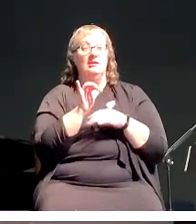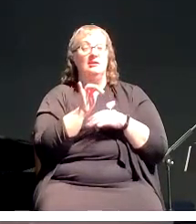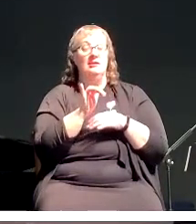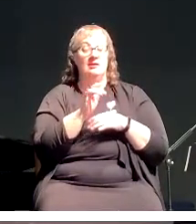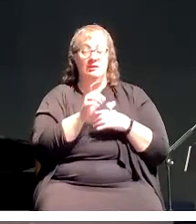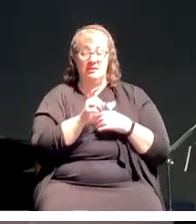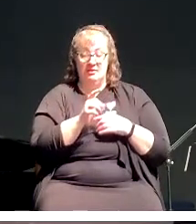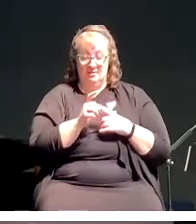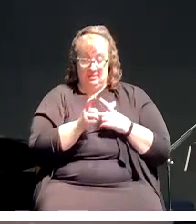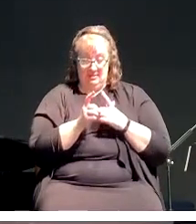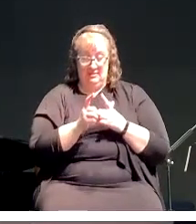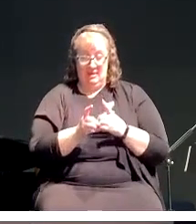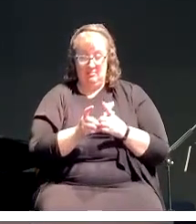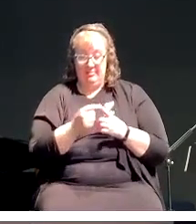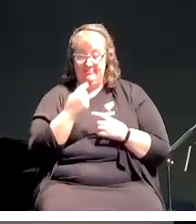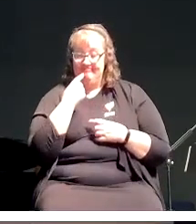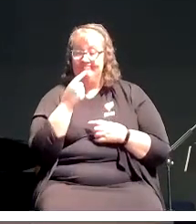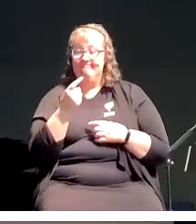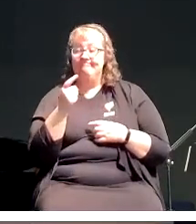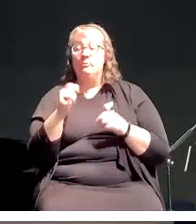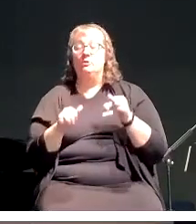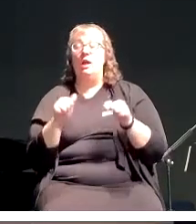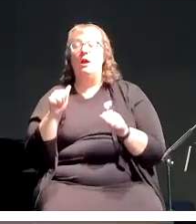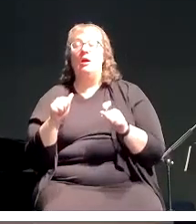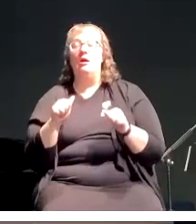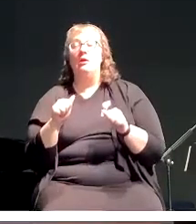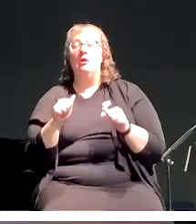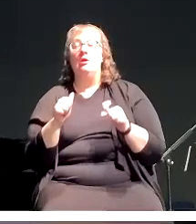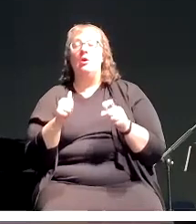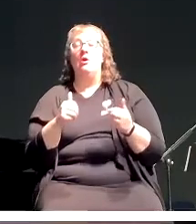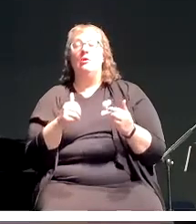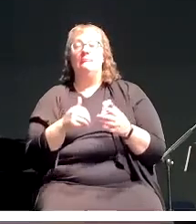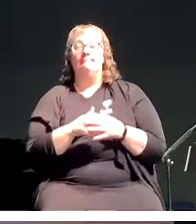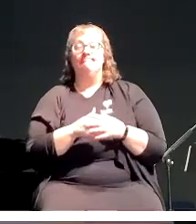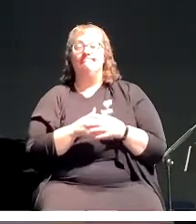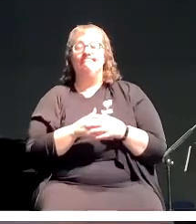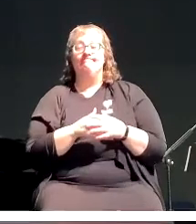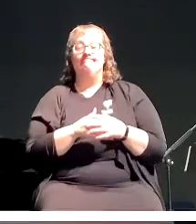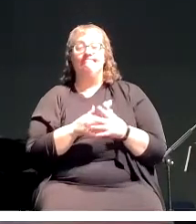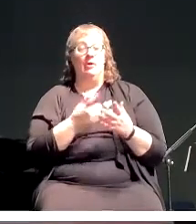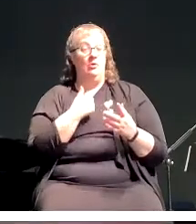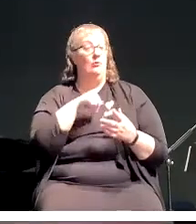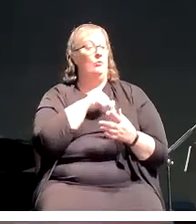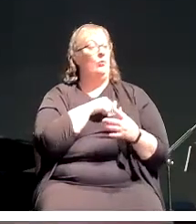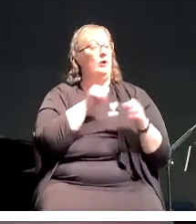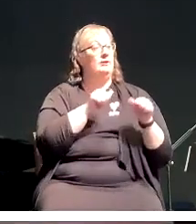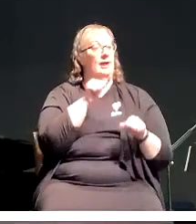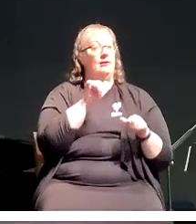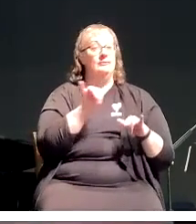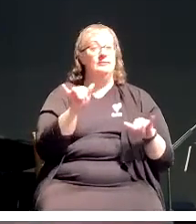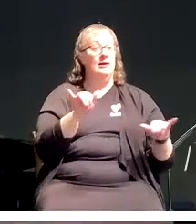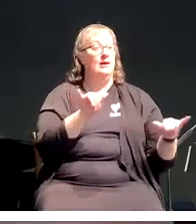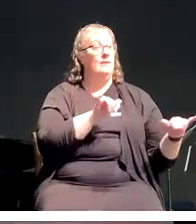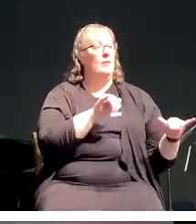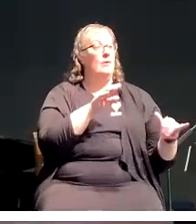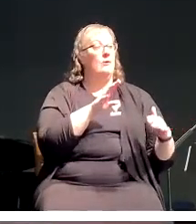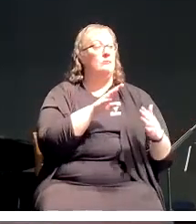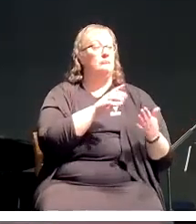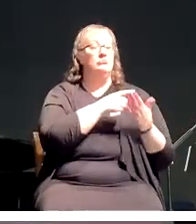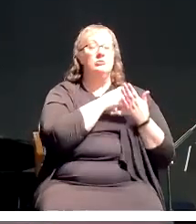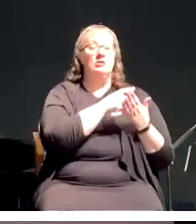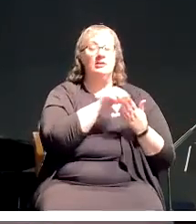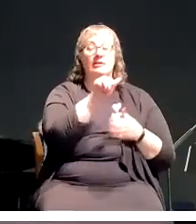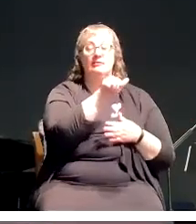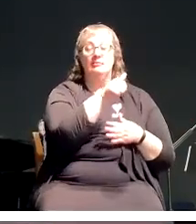said to them, you're a doubter, and we want to doubt just like them. The thing is, when we talk to others that don't know